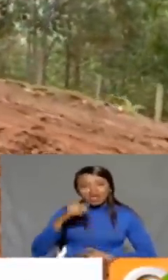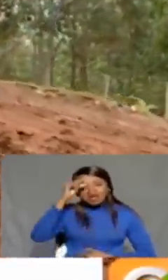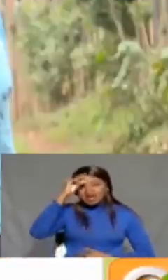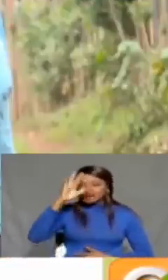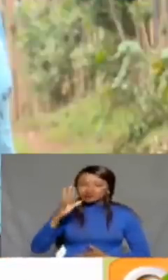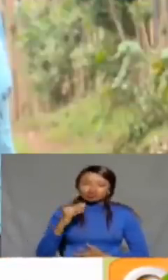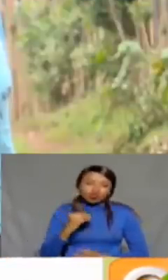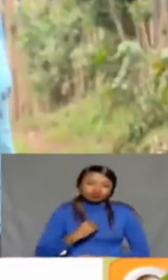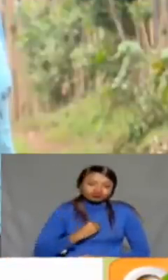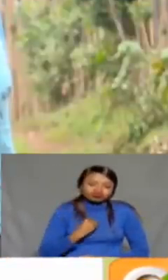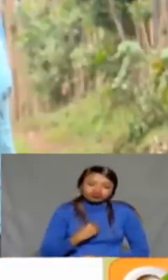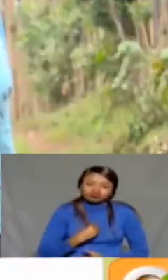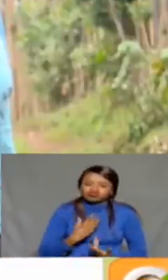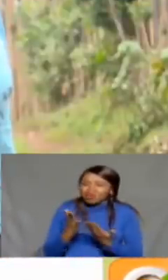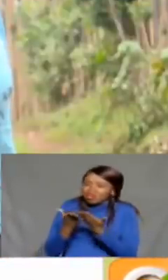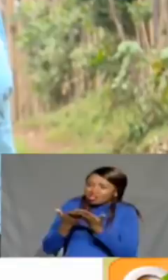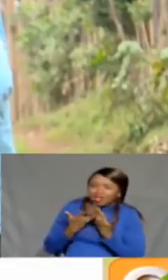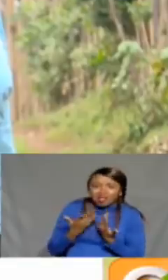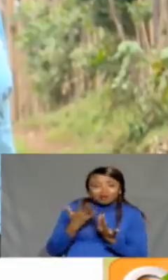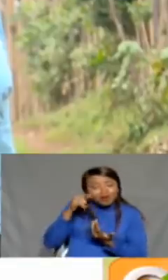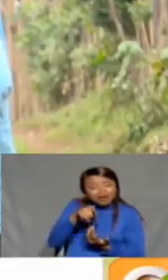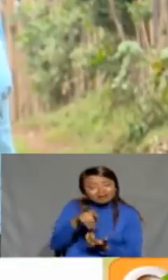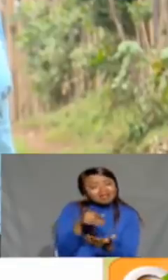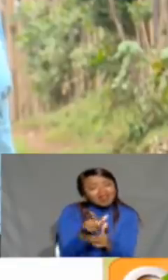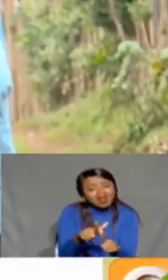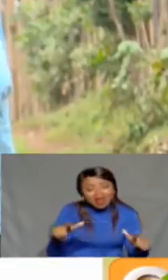Aturumie maana hii ni mashamba tulinunua.